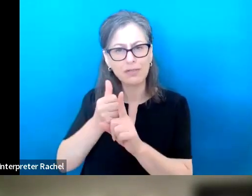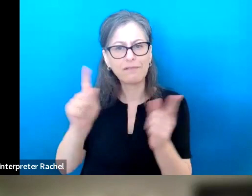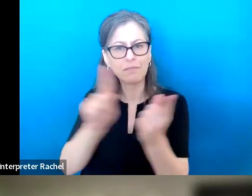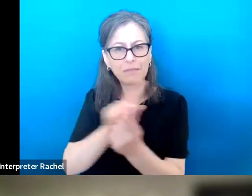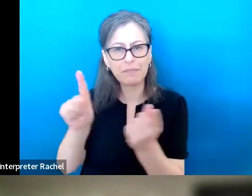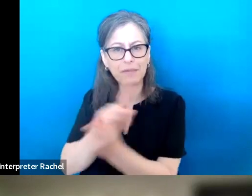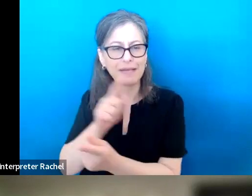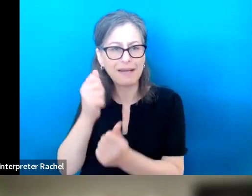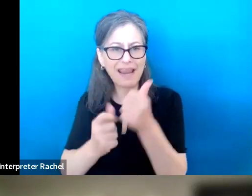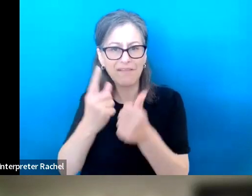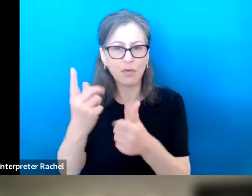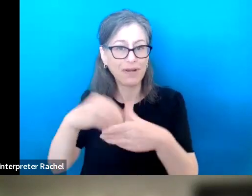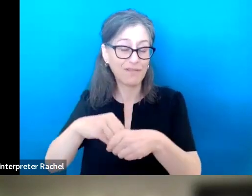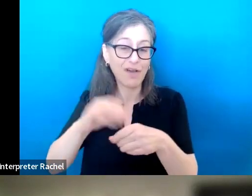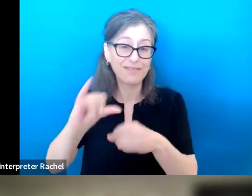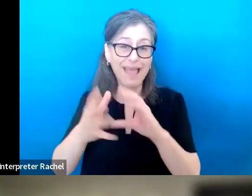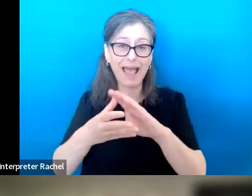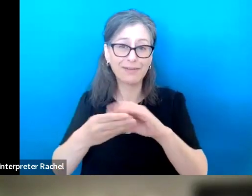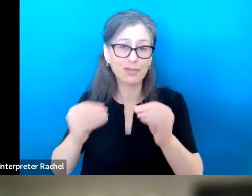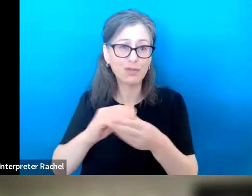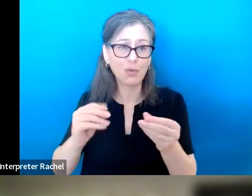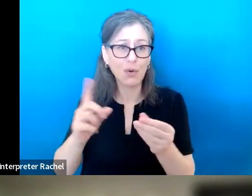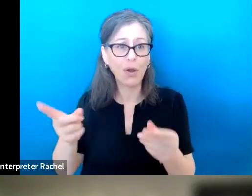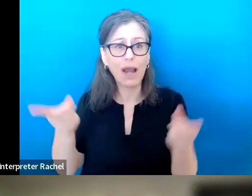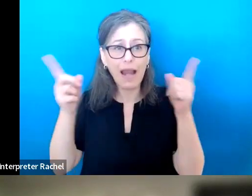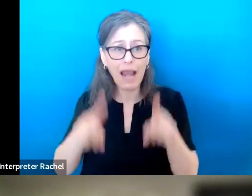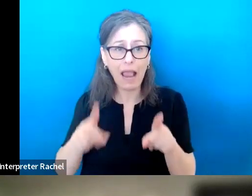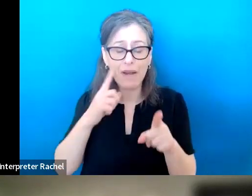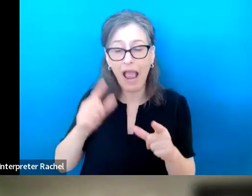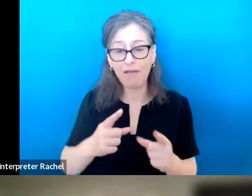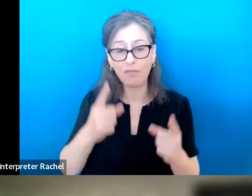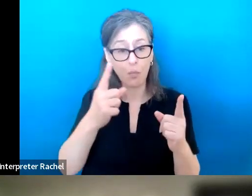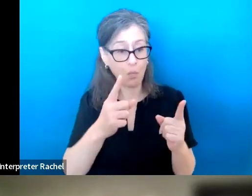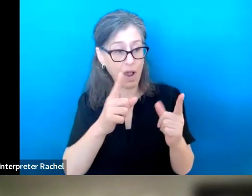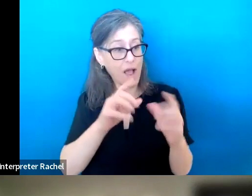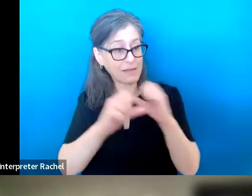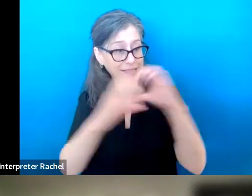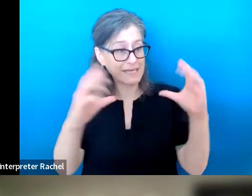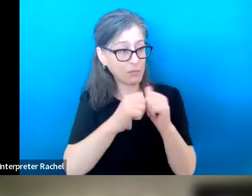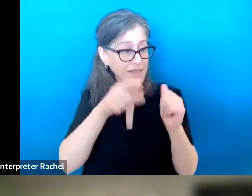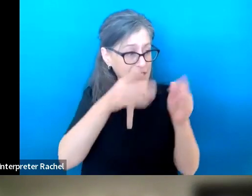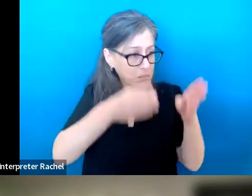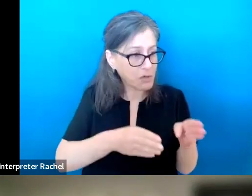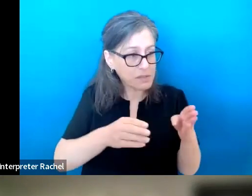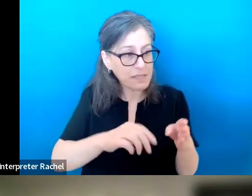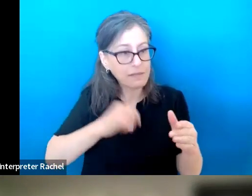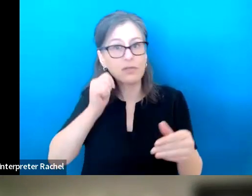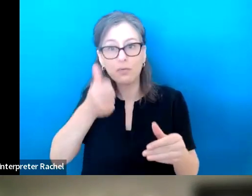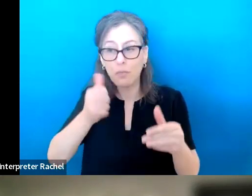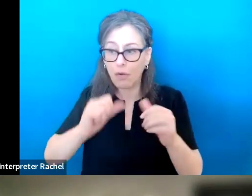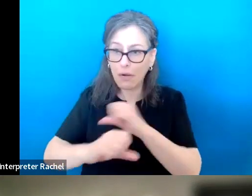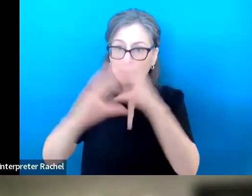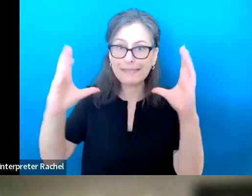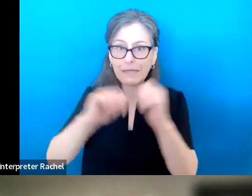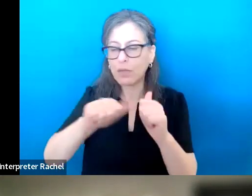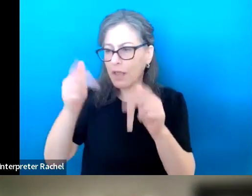story. So, one day I'm turning up and I have a scene with Olivia Colman. Another day I turn up and it's a scene with Timothy Spall. So when you have